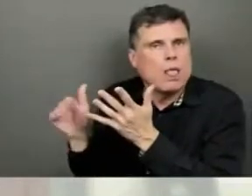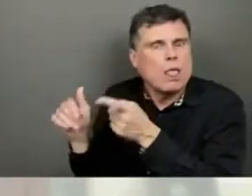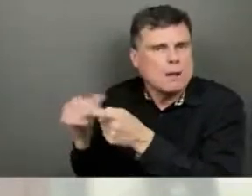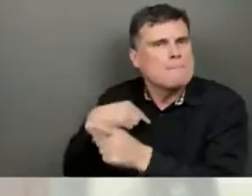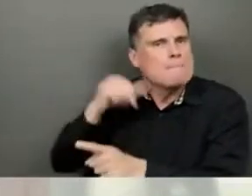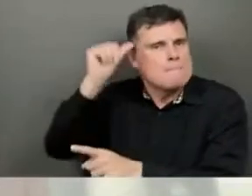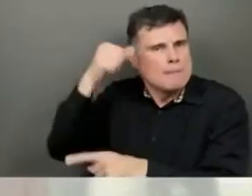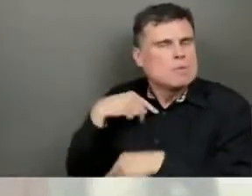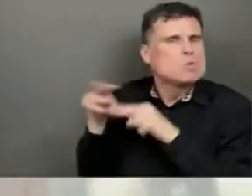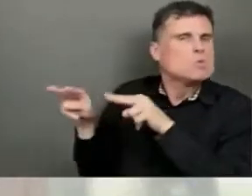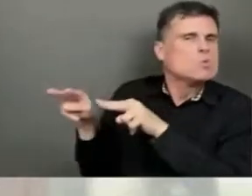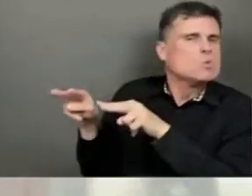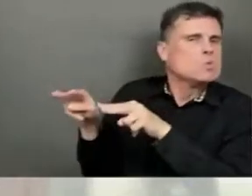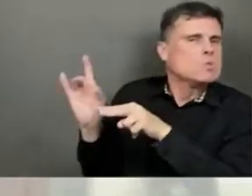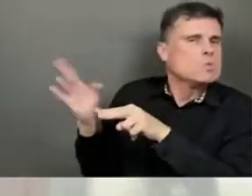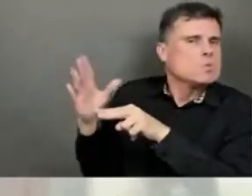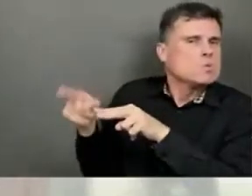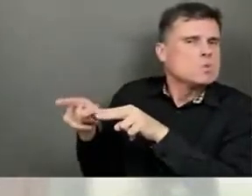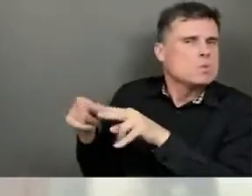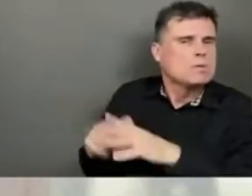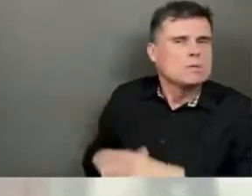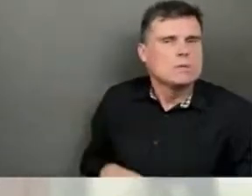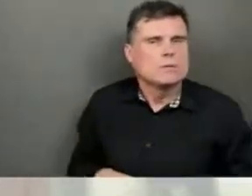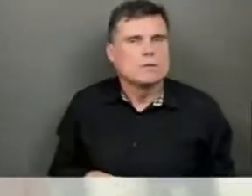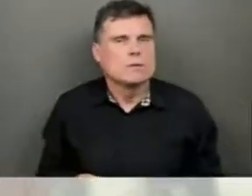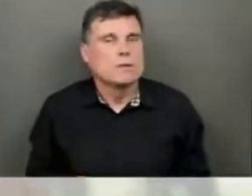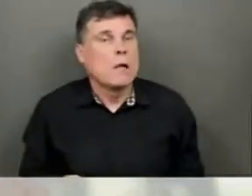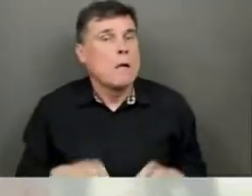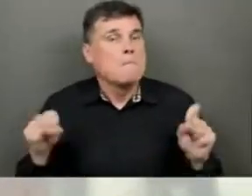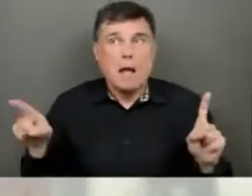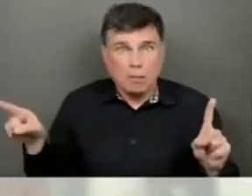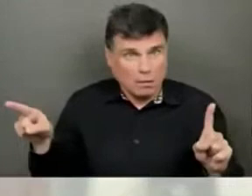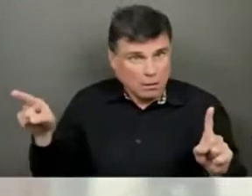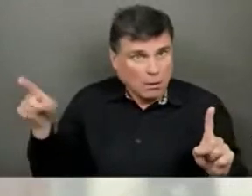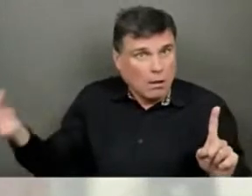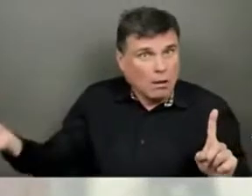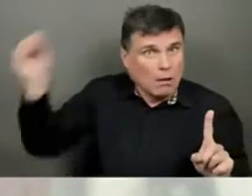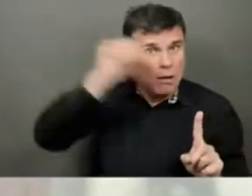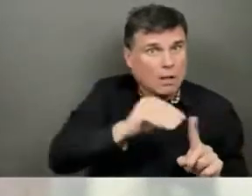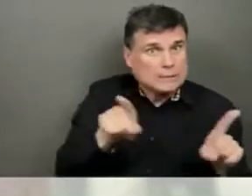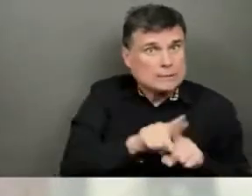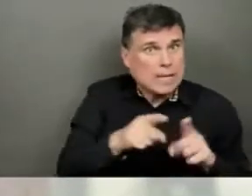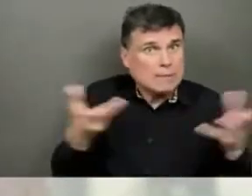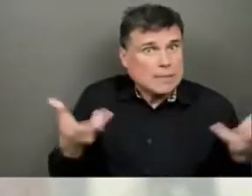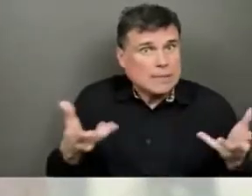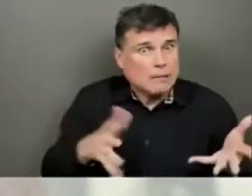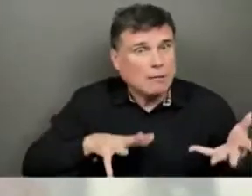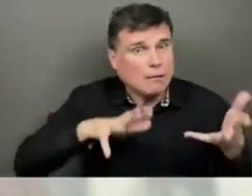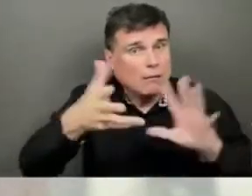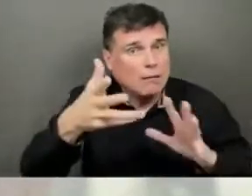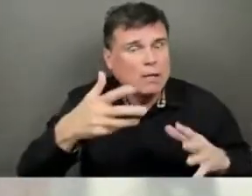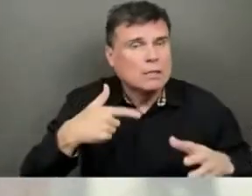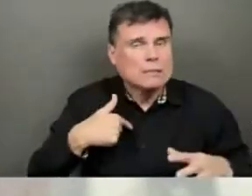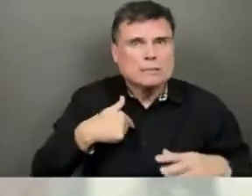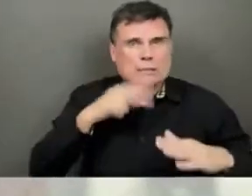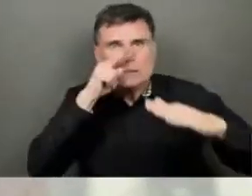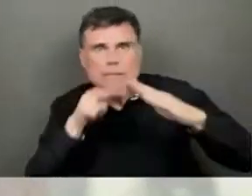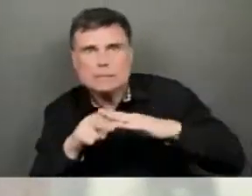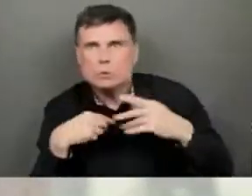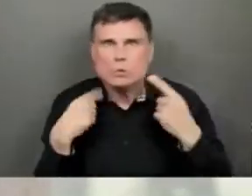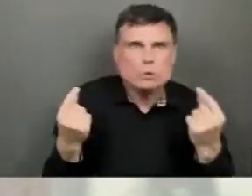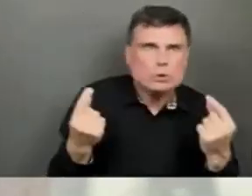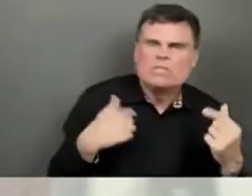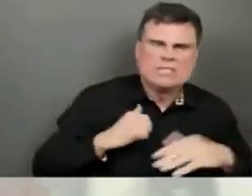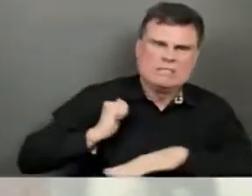I think I had a sense that we would have a period of time where we would all have to take some very drastic measures